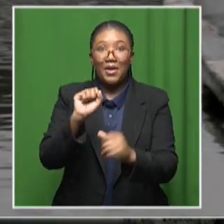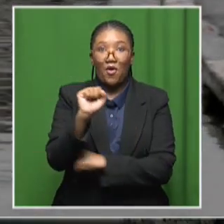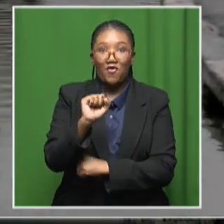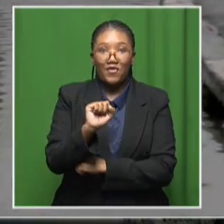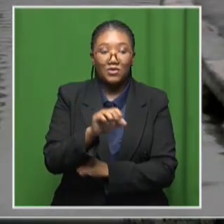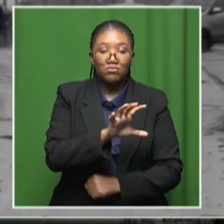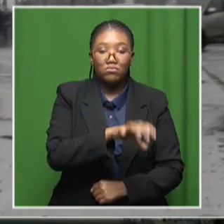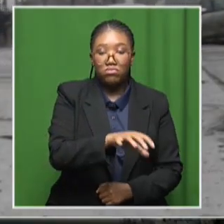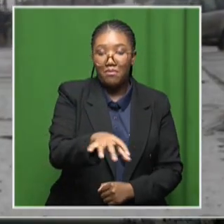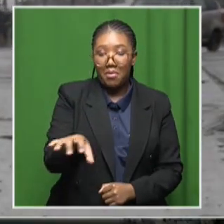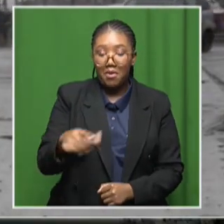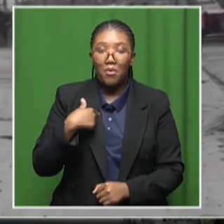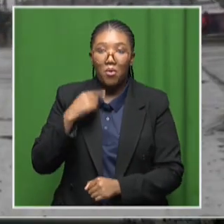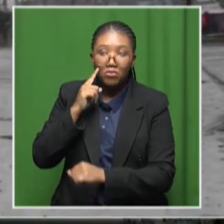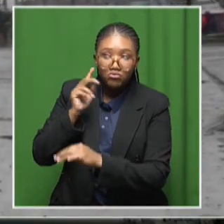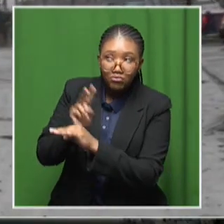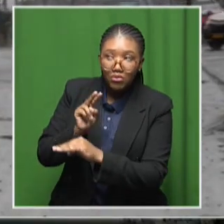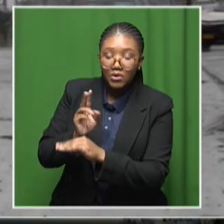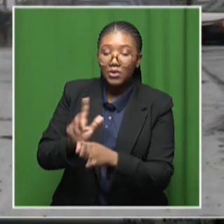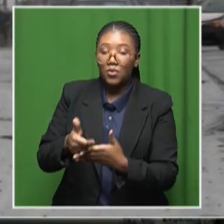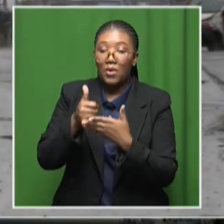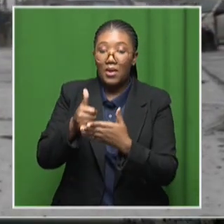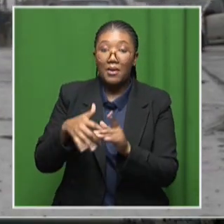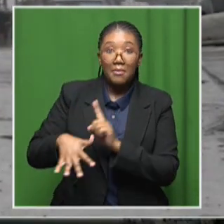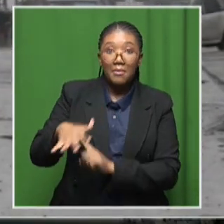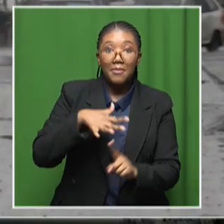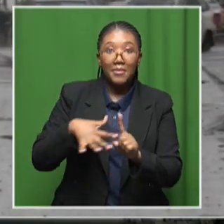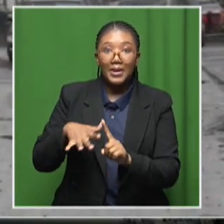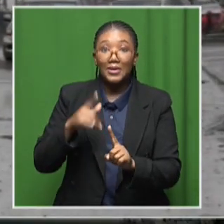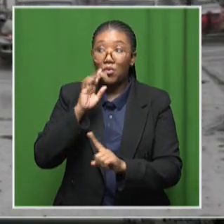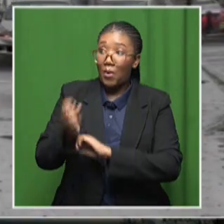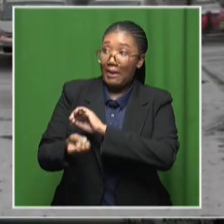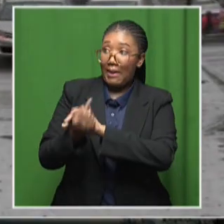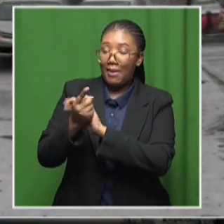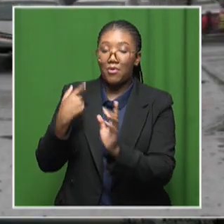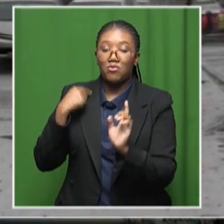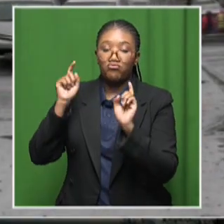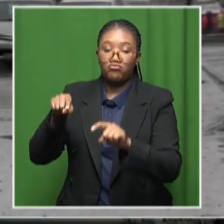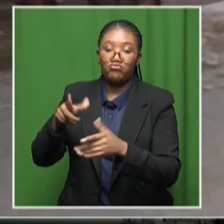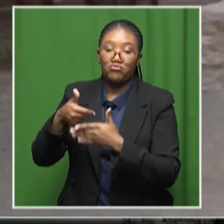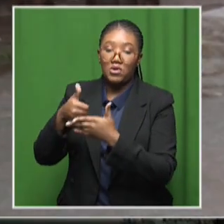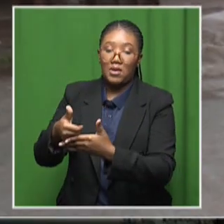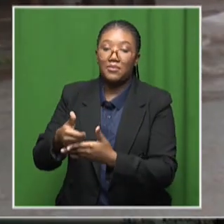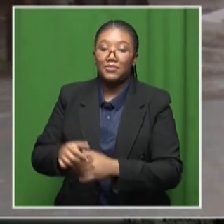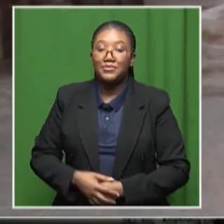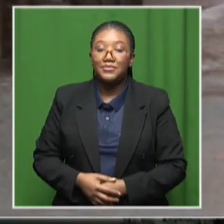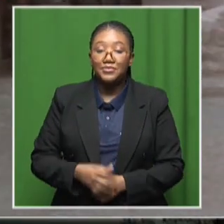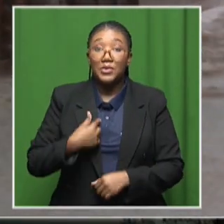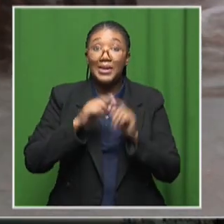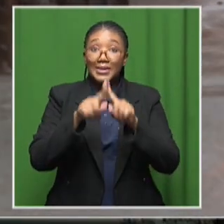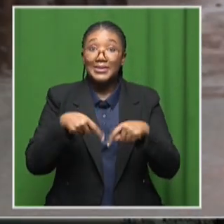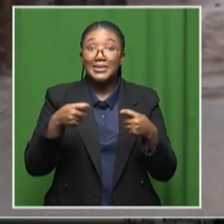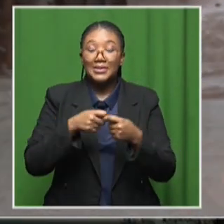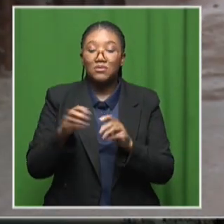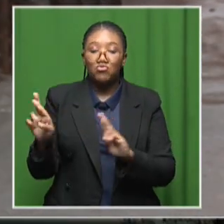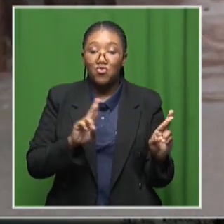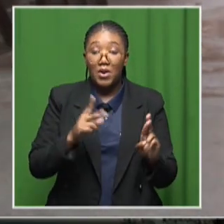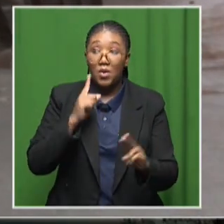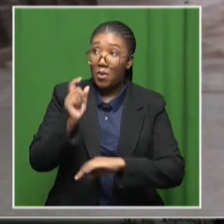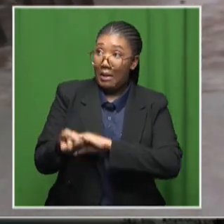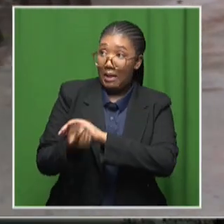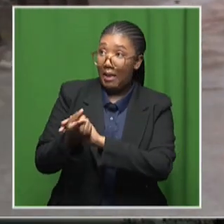don't have any incidents in those spaces. So far, we're still on high alert to ensure that we can be able to respond